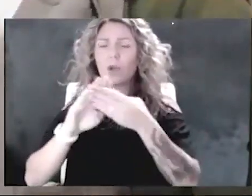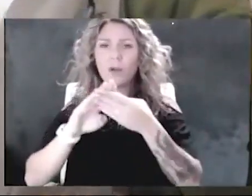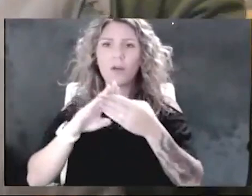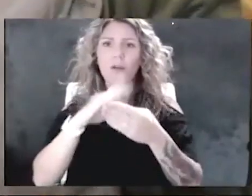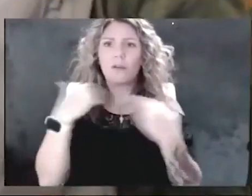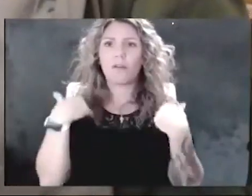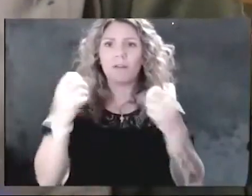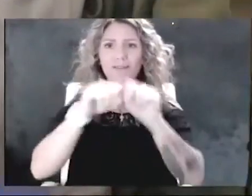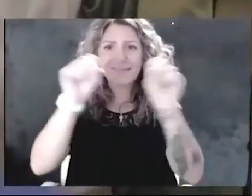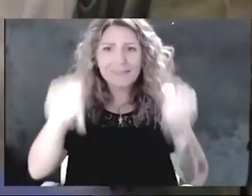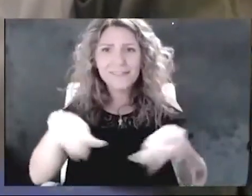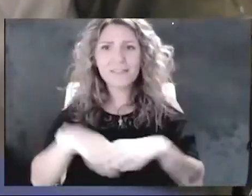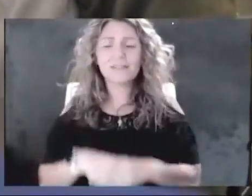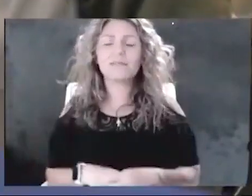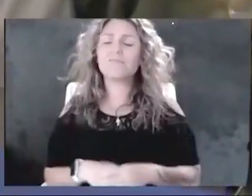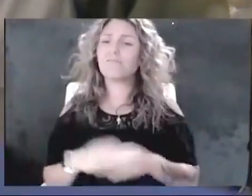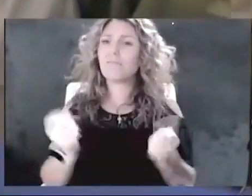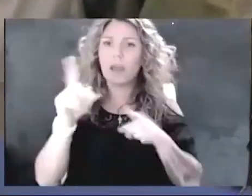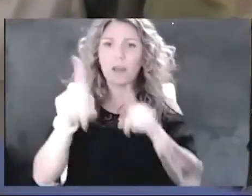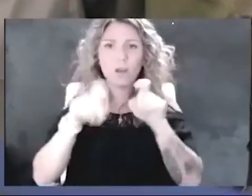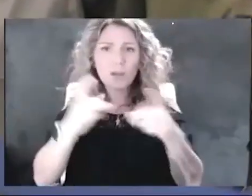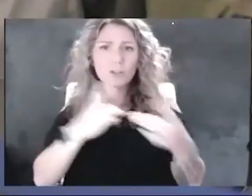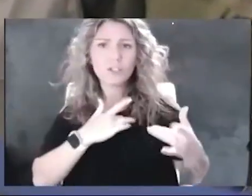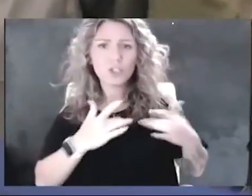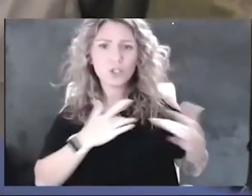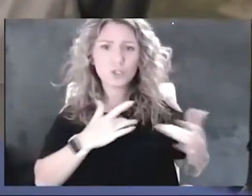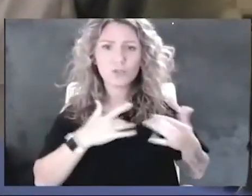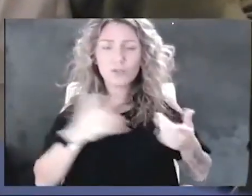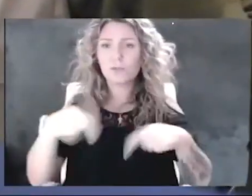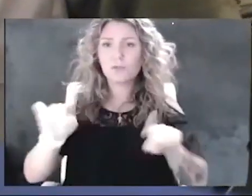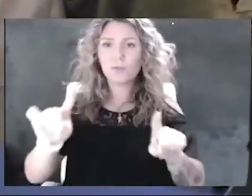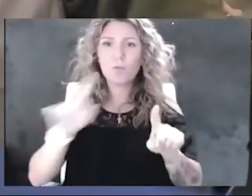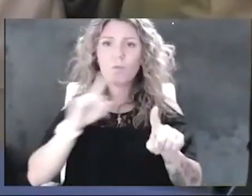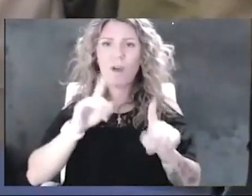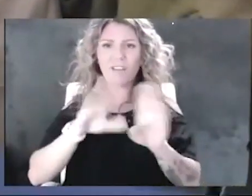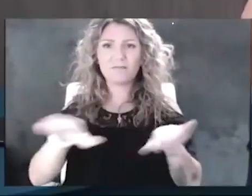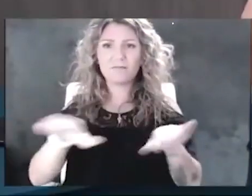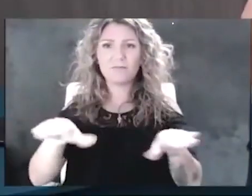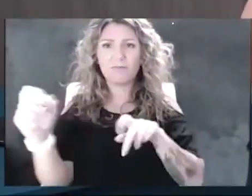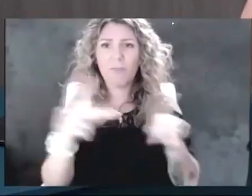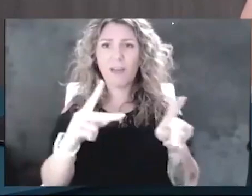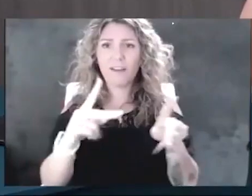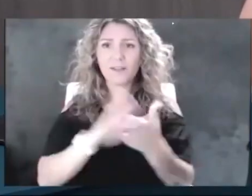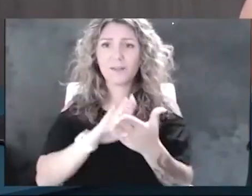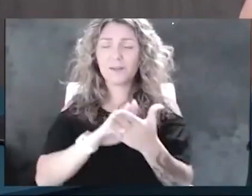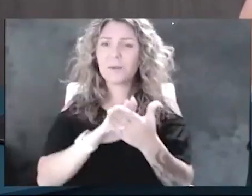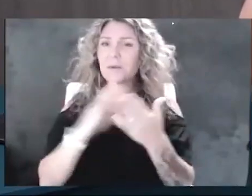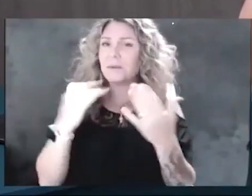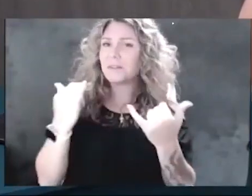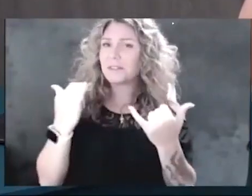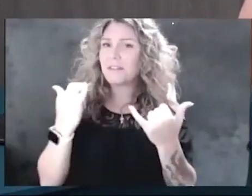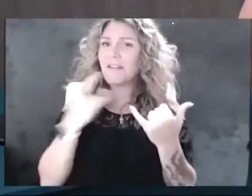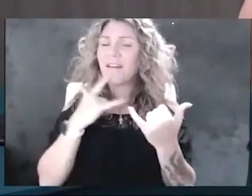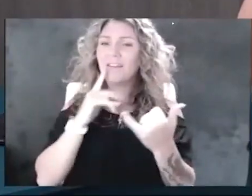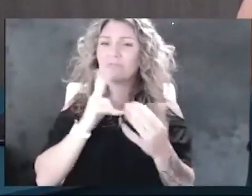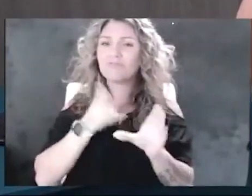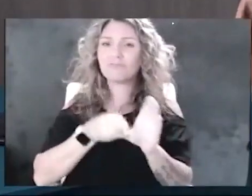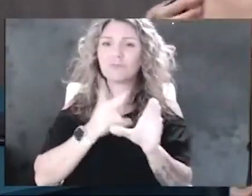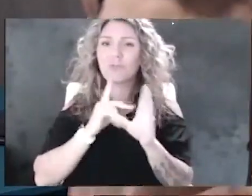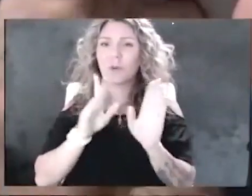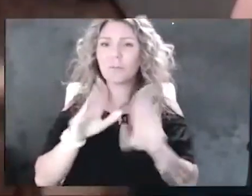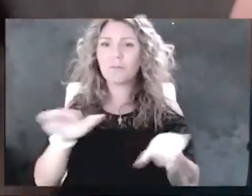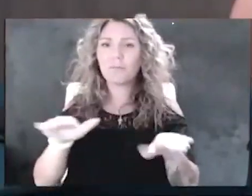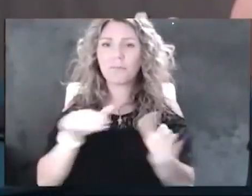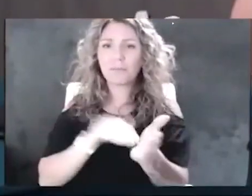getting a lot of questions and concerns as children are back in school. In studio with me today is pediatrician Dr. Brad Nelson, who